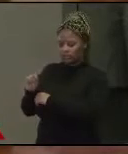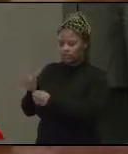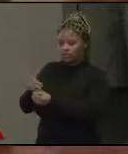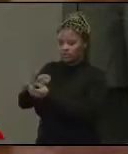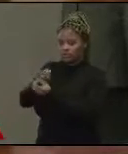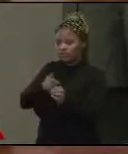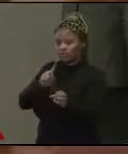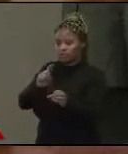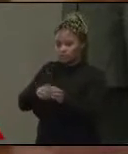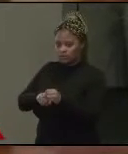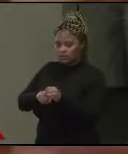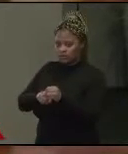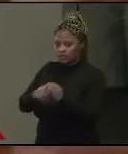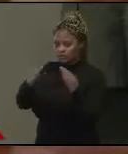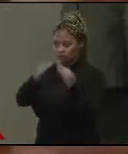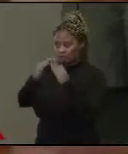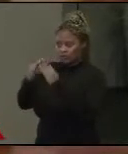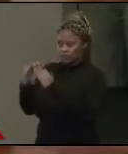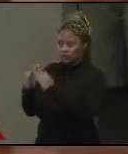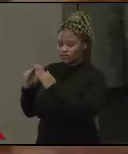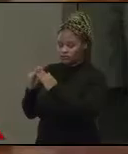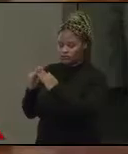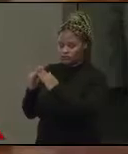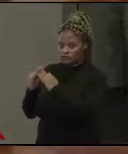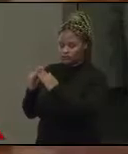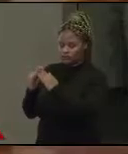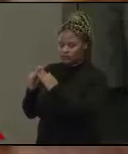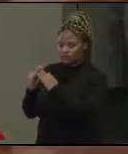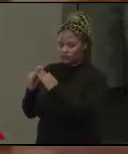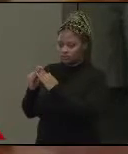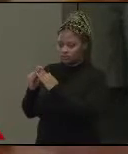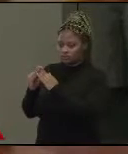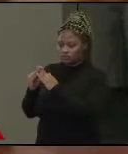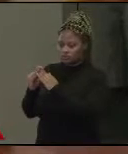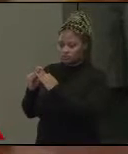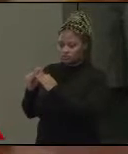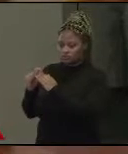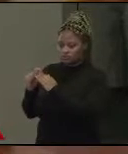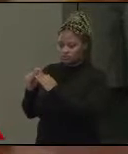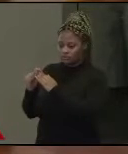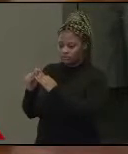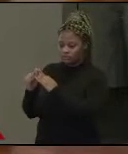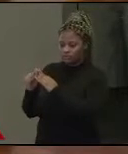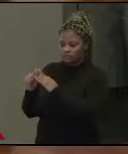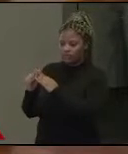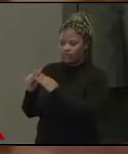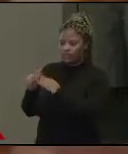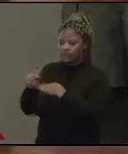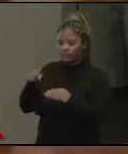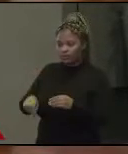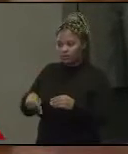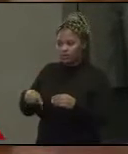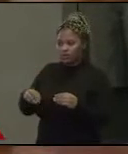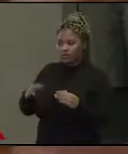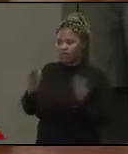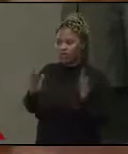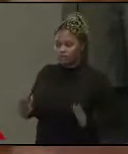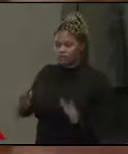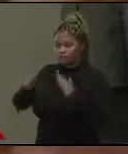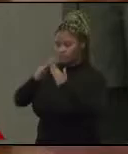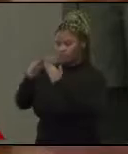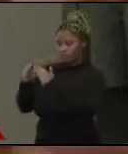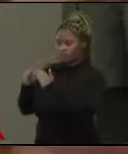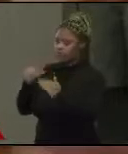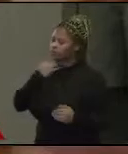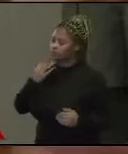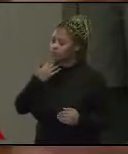looking forward to your meaningful contributions in the human settlements in Indaba as part of shaping our collective articulation of the Eastern